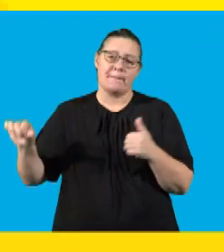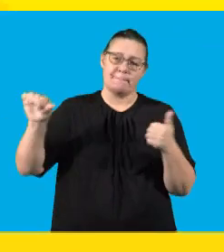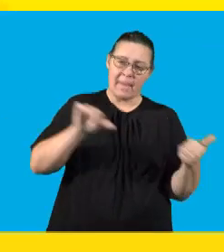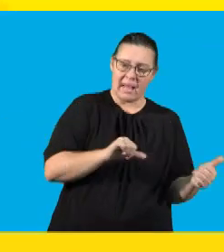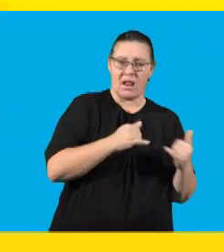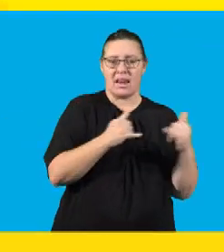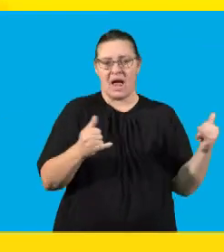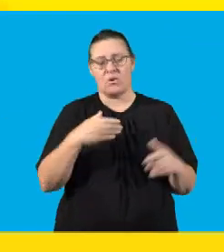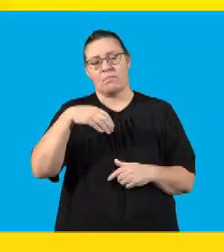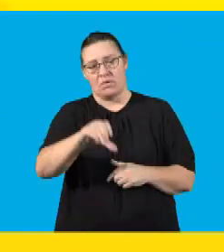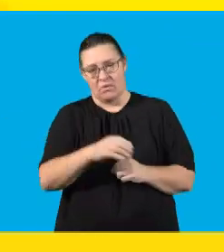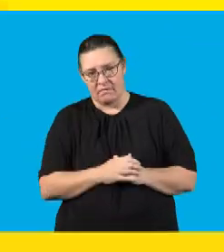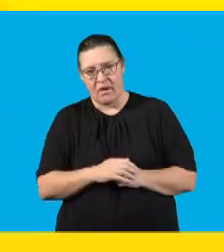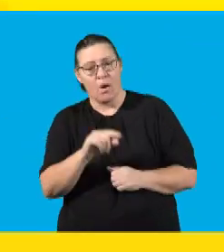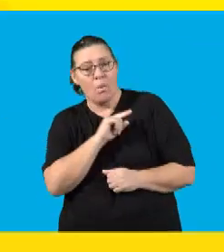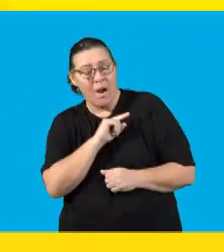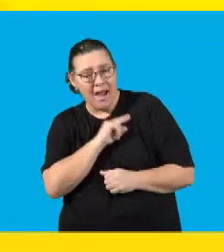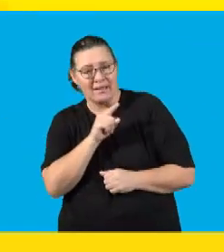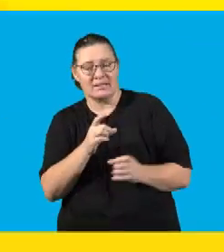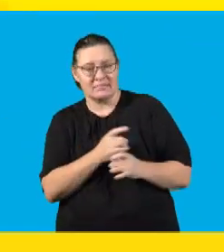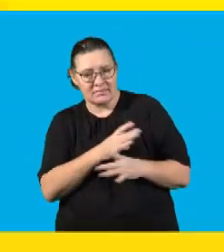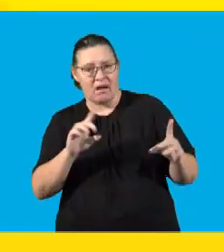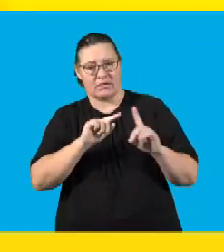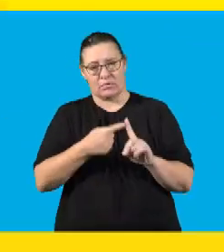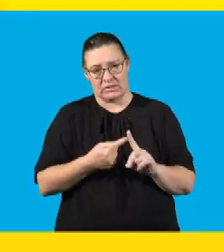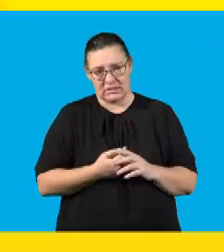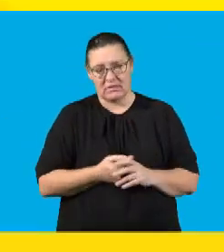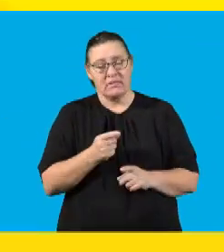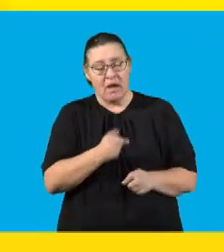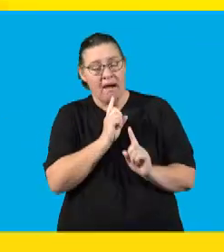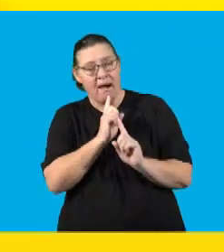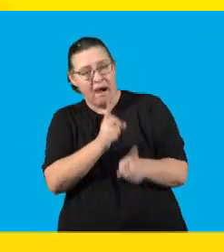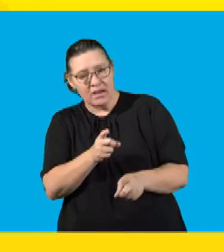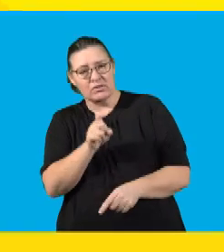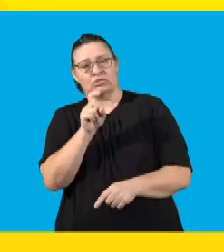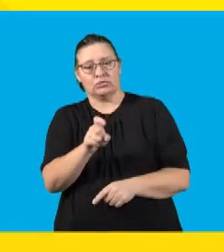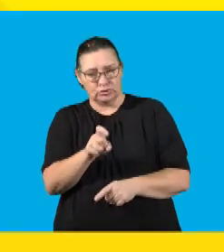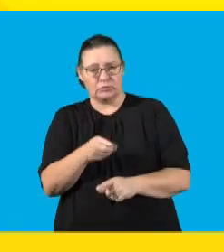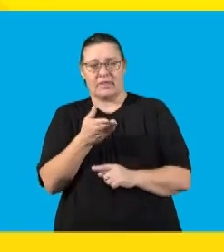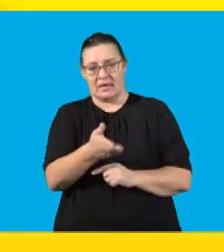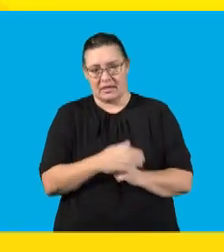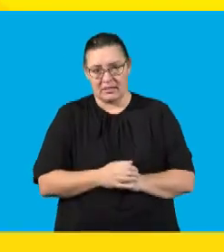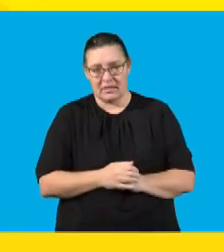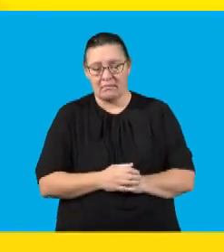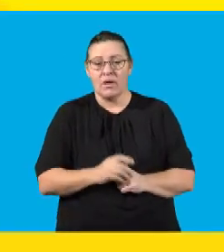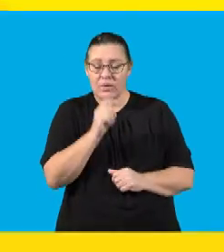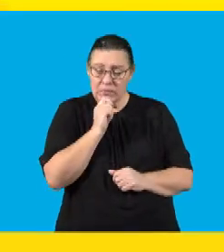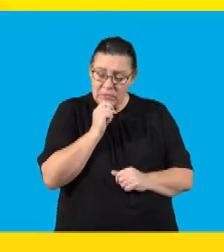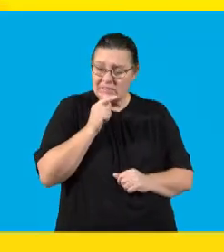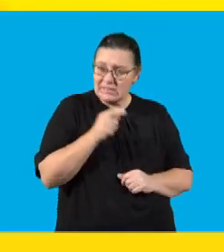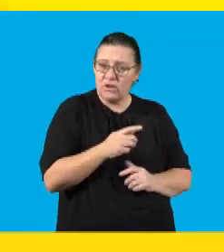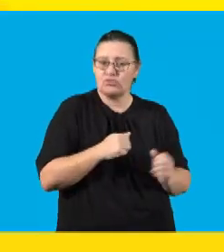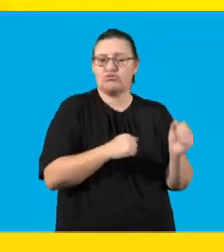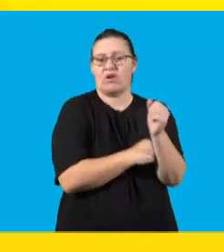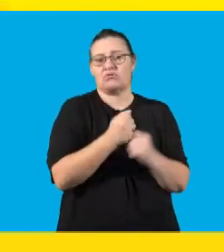go back to that line or paragraph because that is the starting point. That's where your answer should be grounded. Use